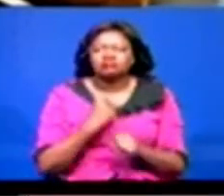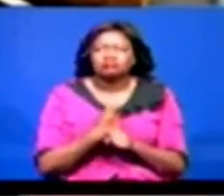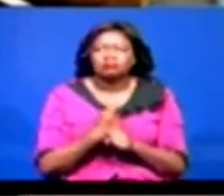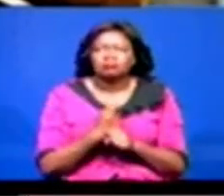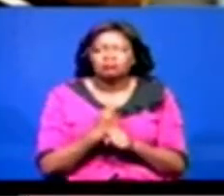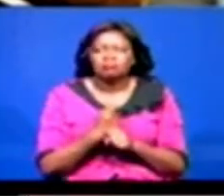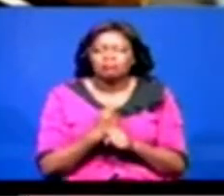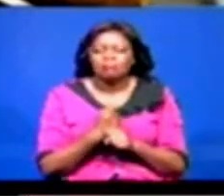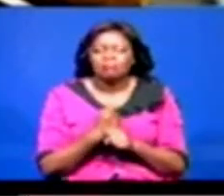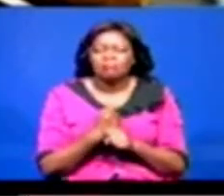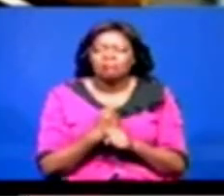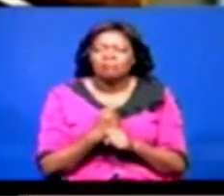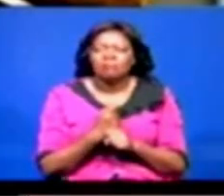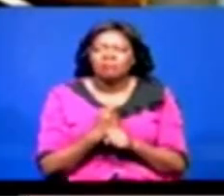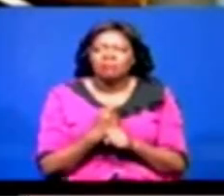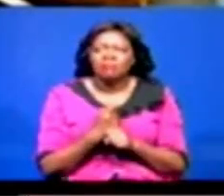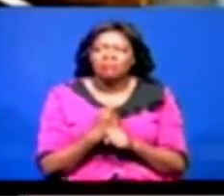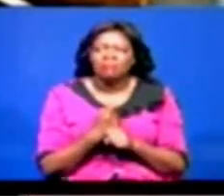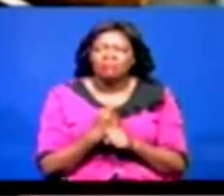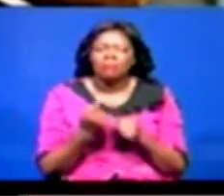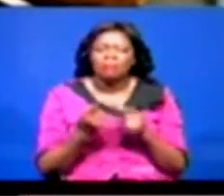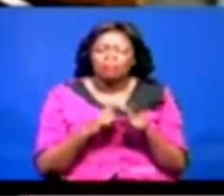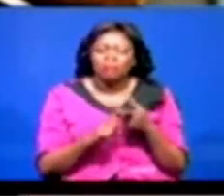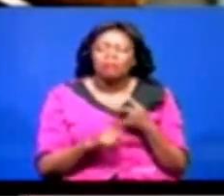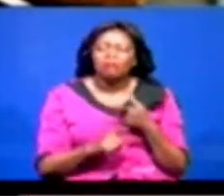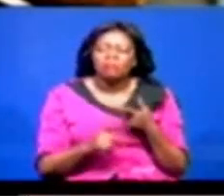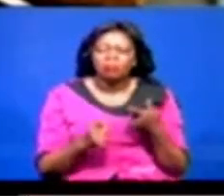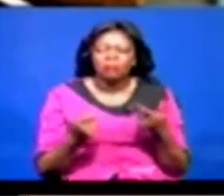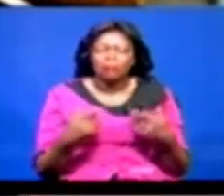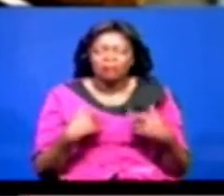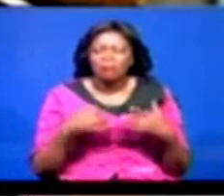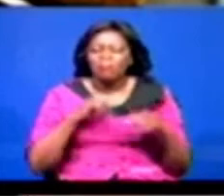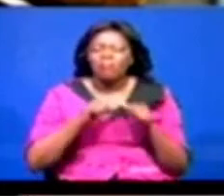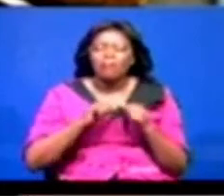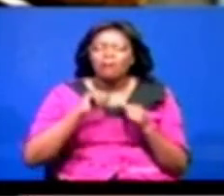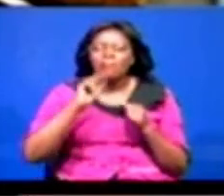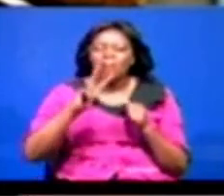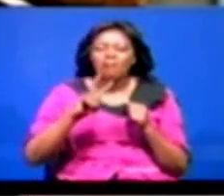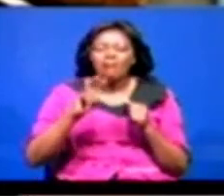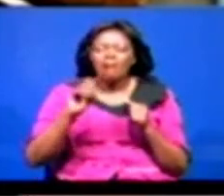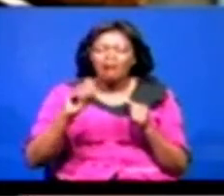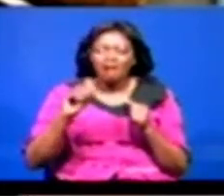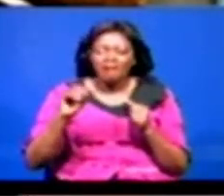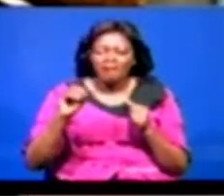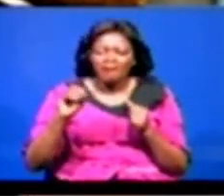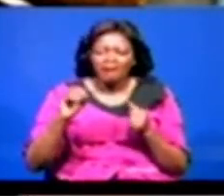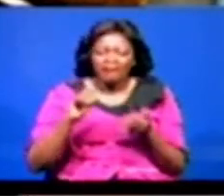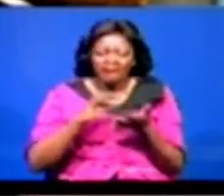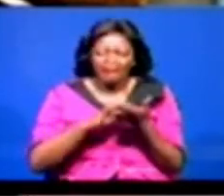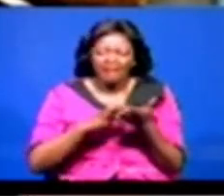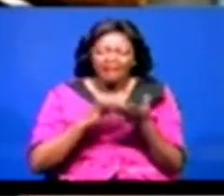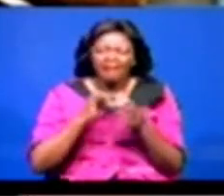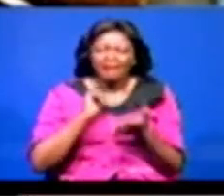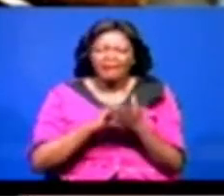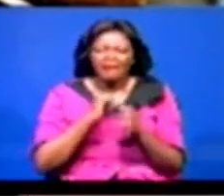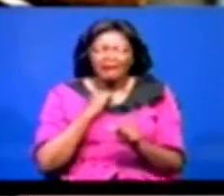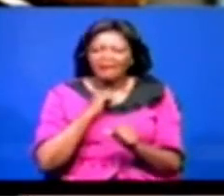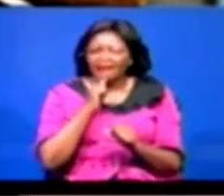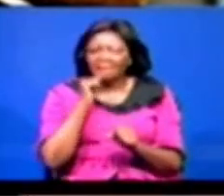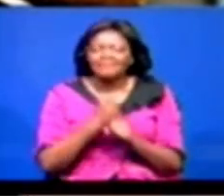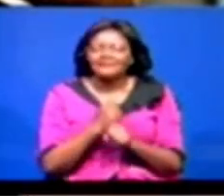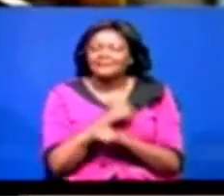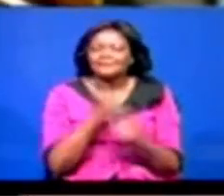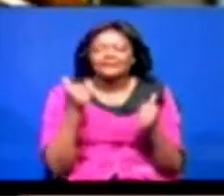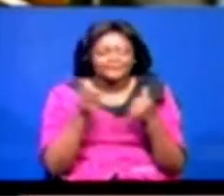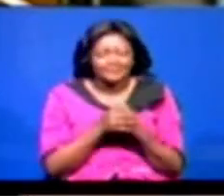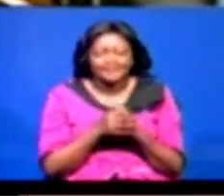46,229. It then leaves us just with about 200 KIMS kits, which did not work at the